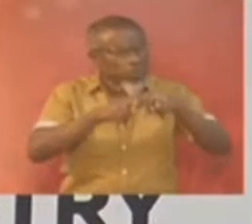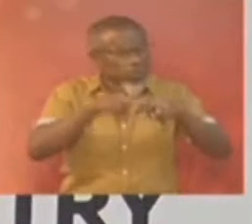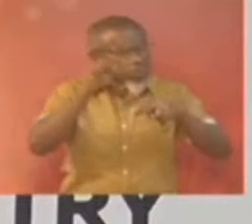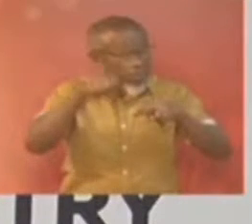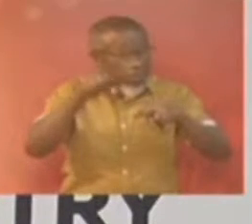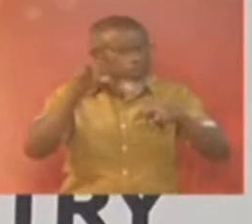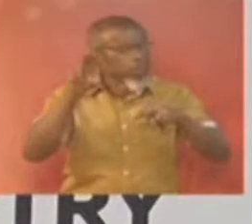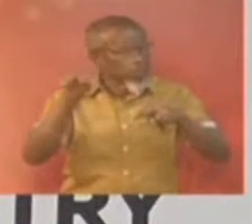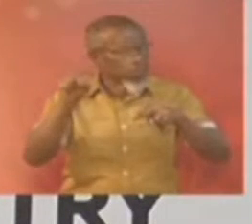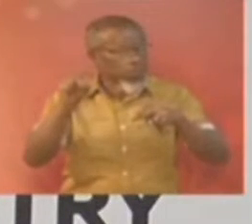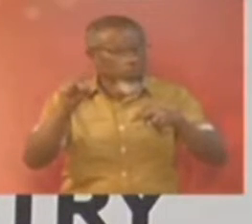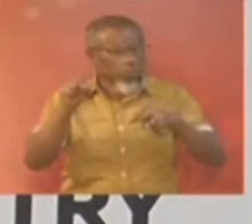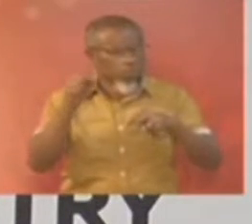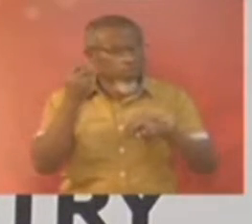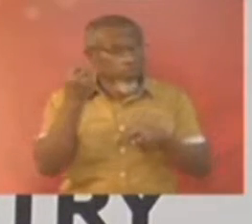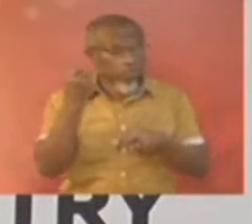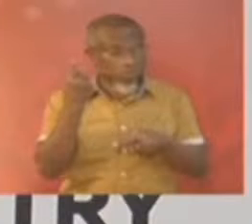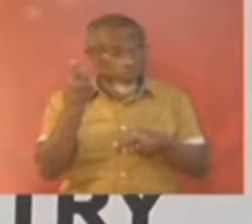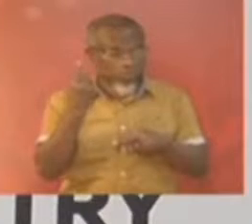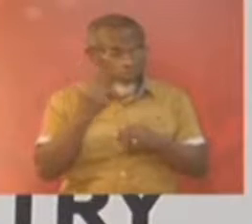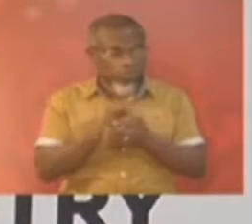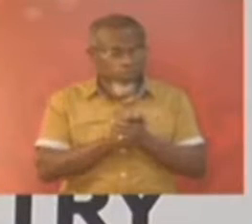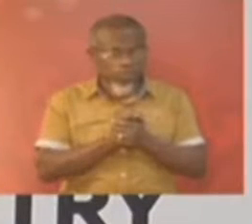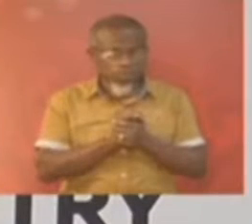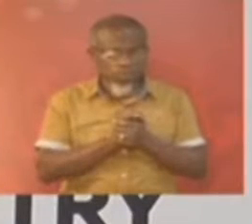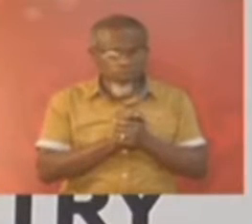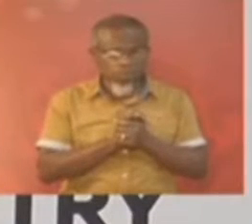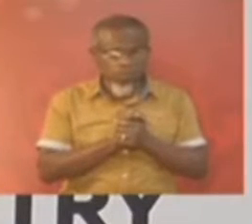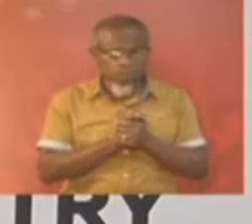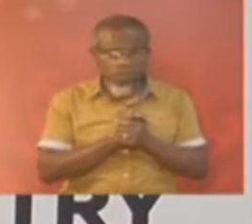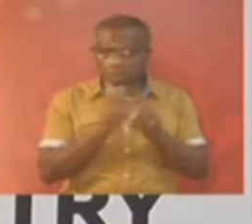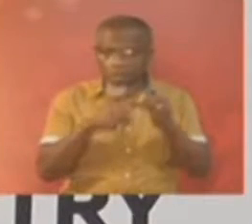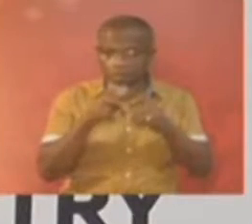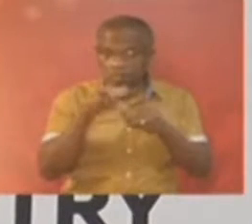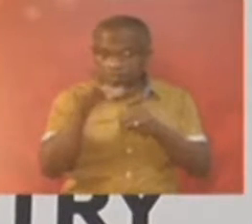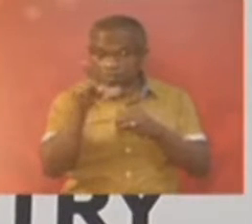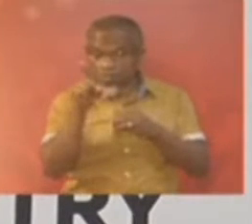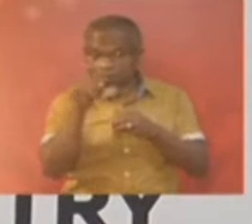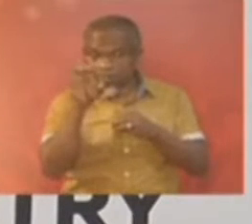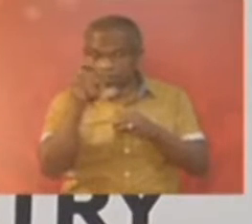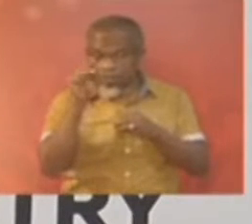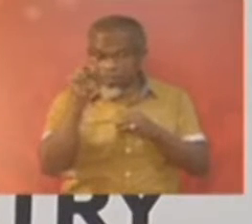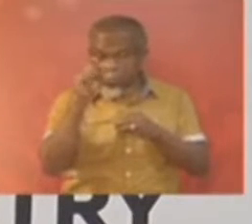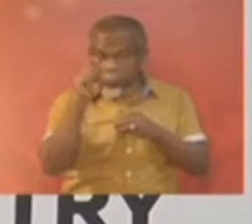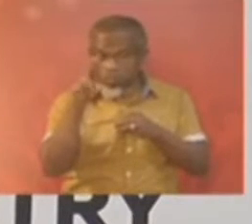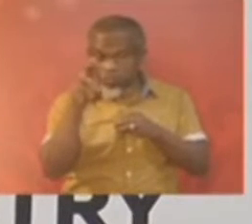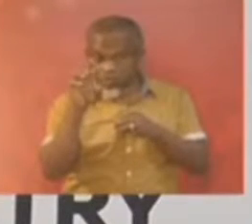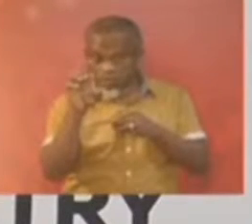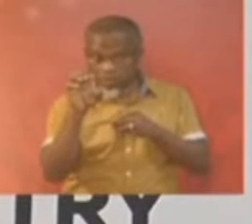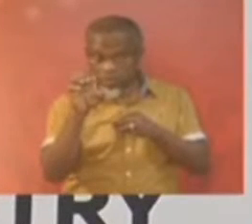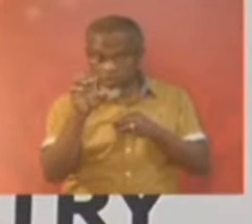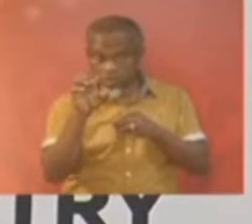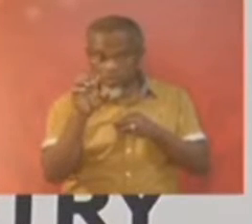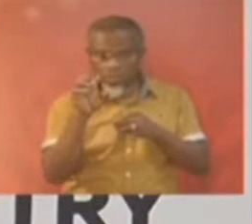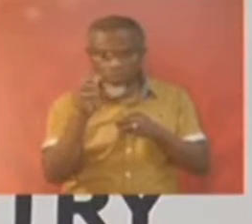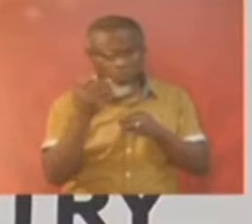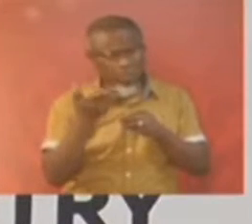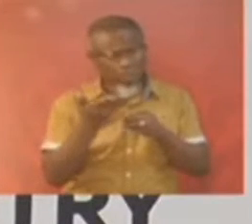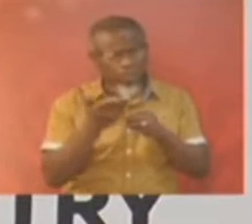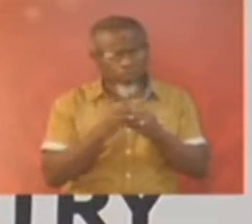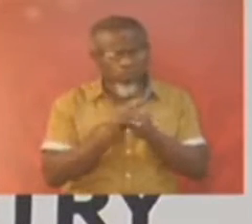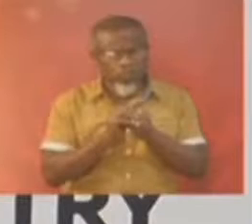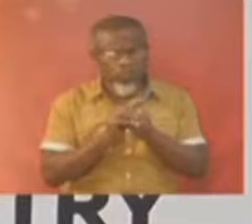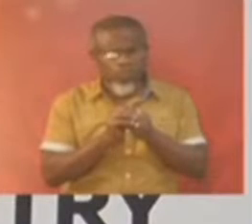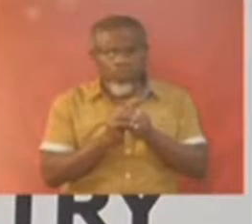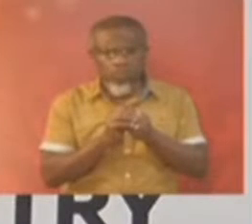44 suspected cases for the year, 1 confirmed case. When we go back historically to